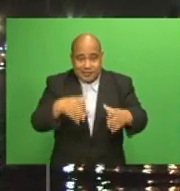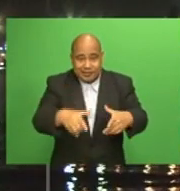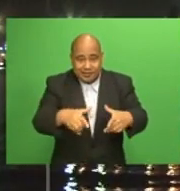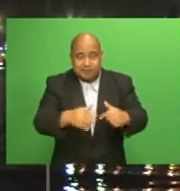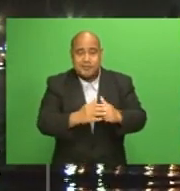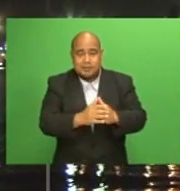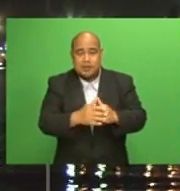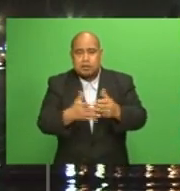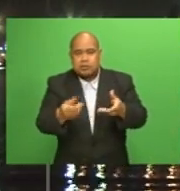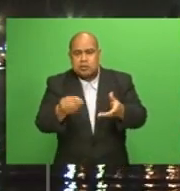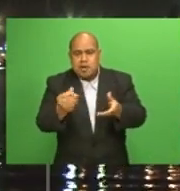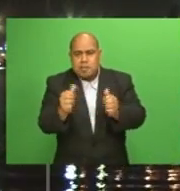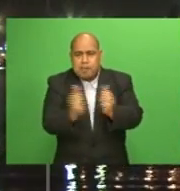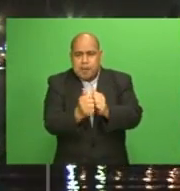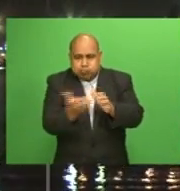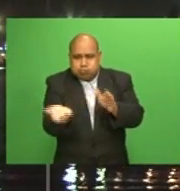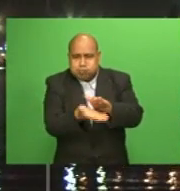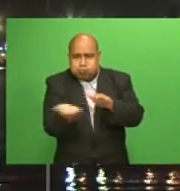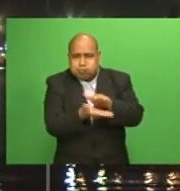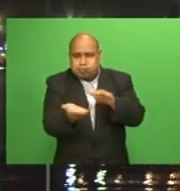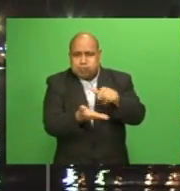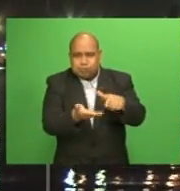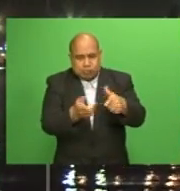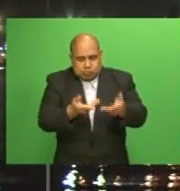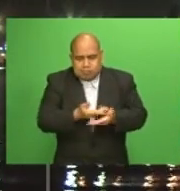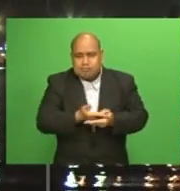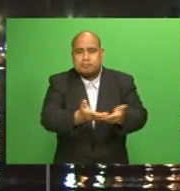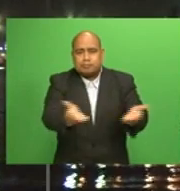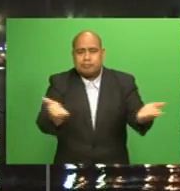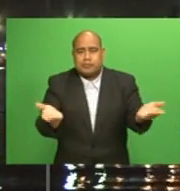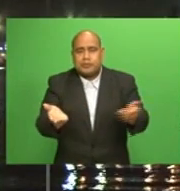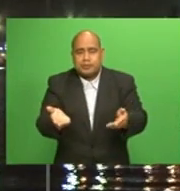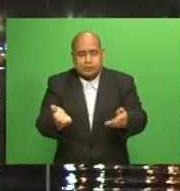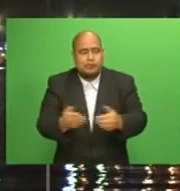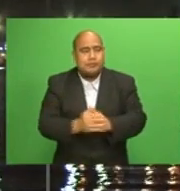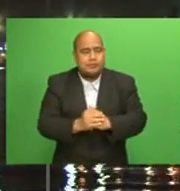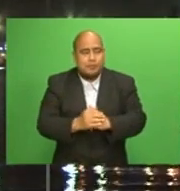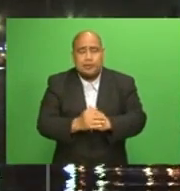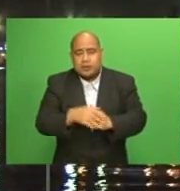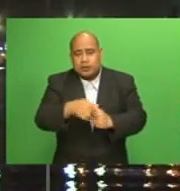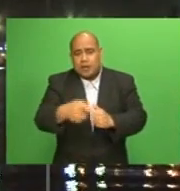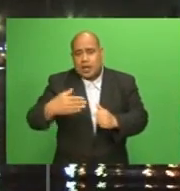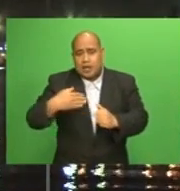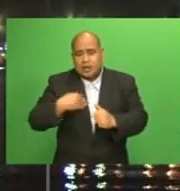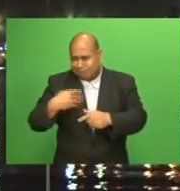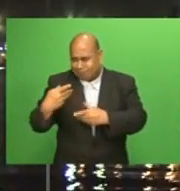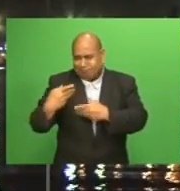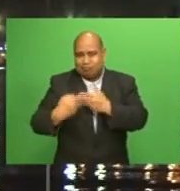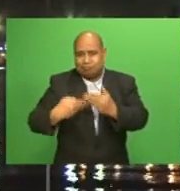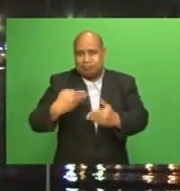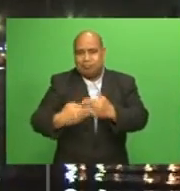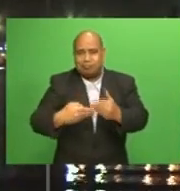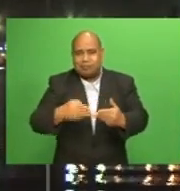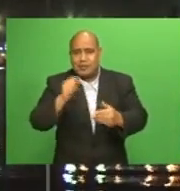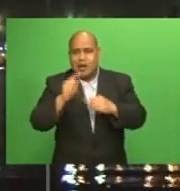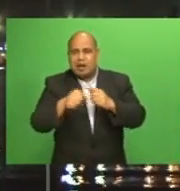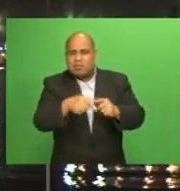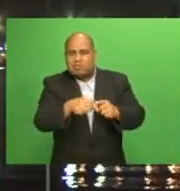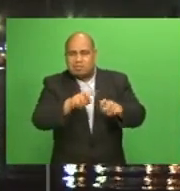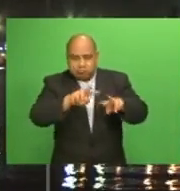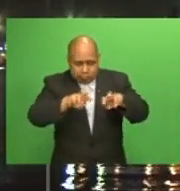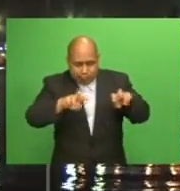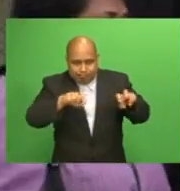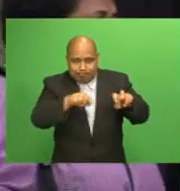documents, which then disrupted internal processes dealing with allegations levelled against the VC. Lena Rees has